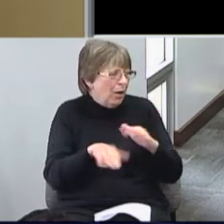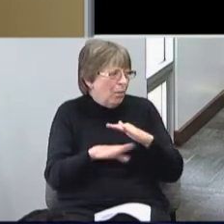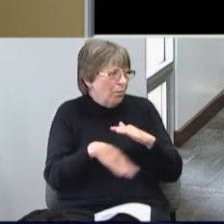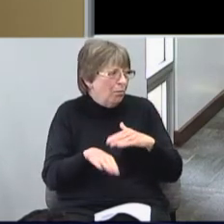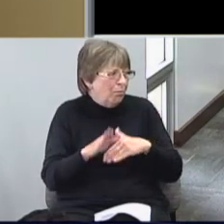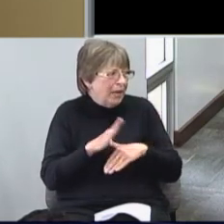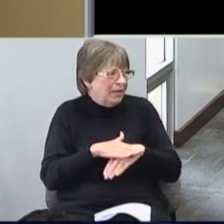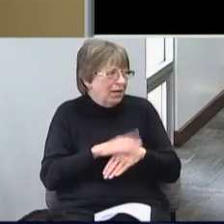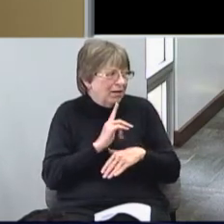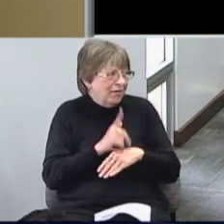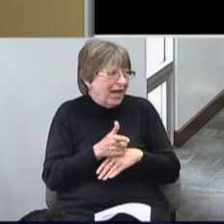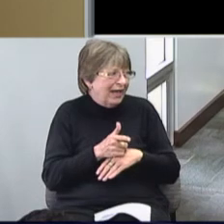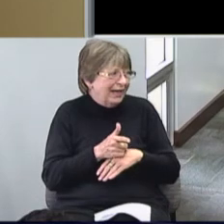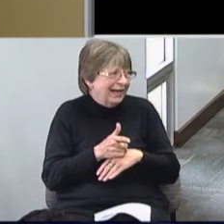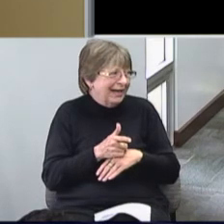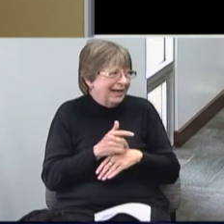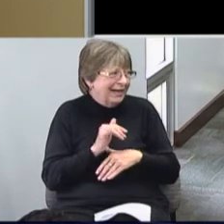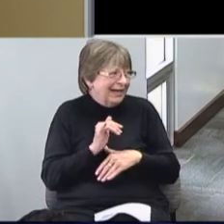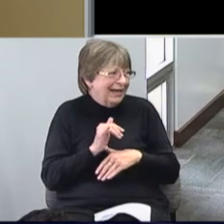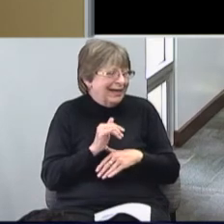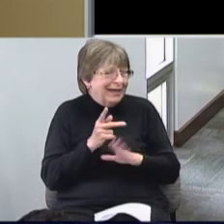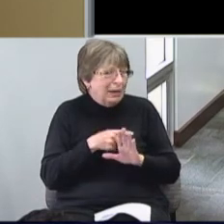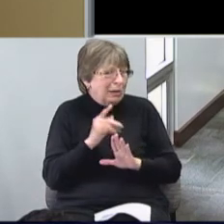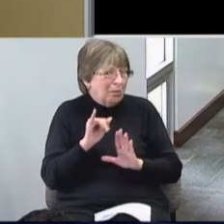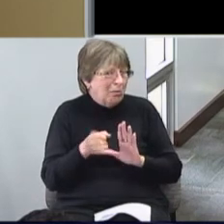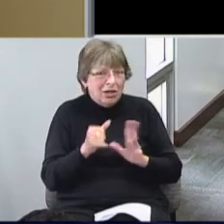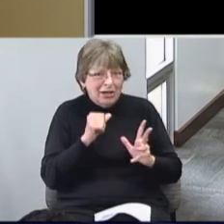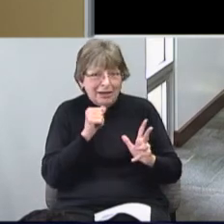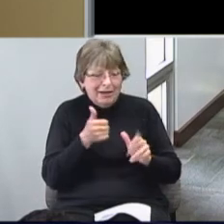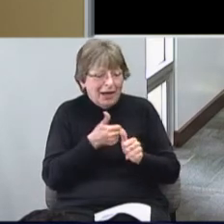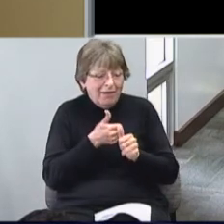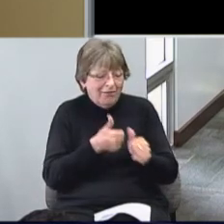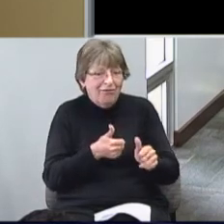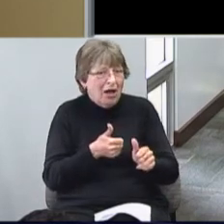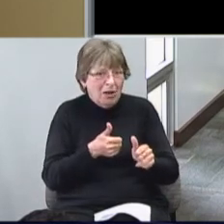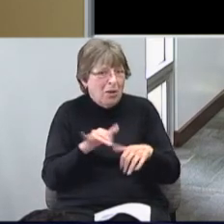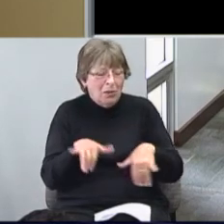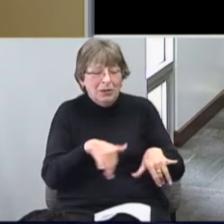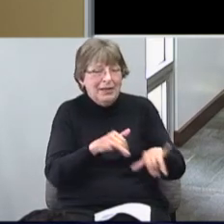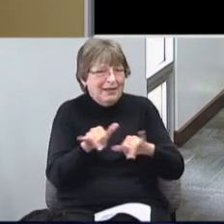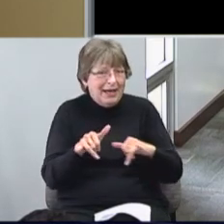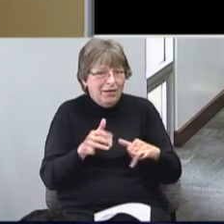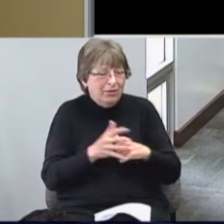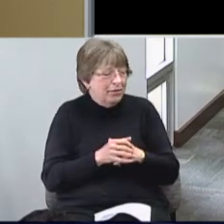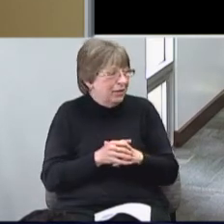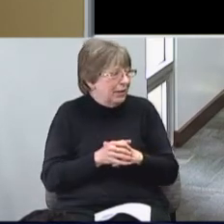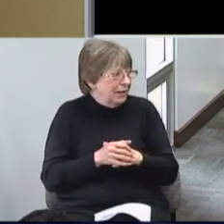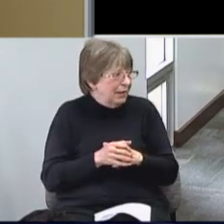that that the project did not comply with the Secretary of the Interior's standards.